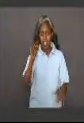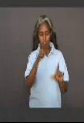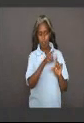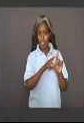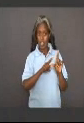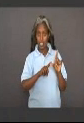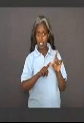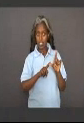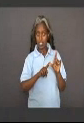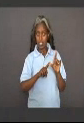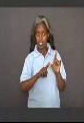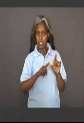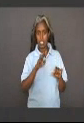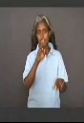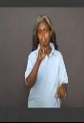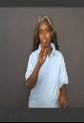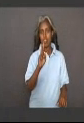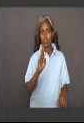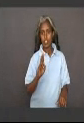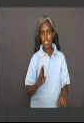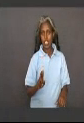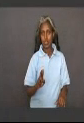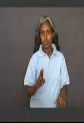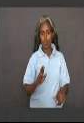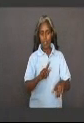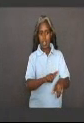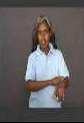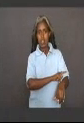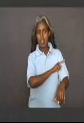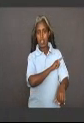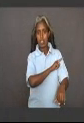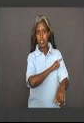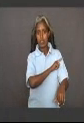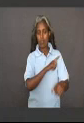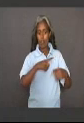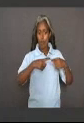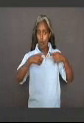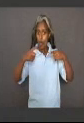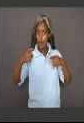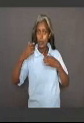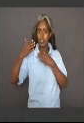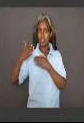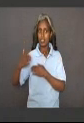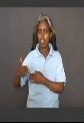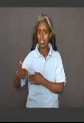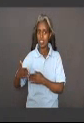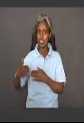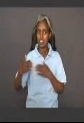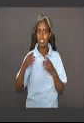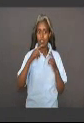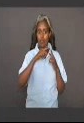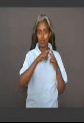angle is the ratio of the length of the opposite side to